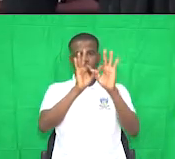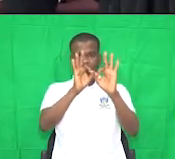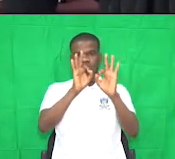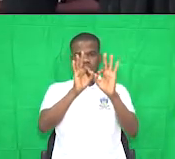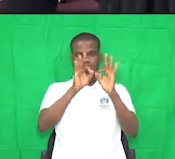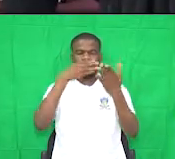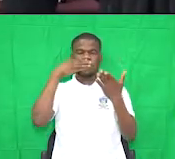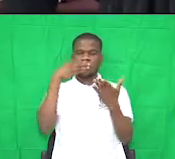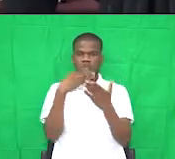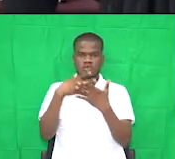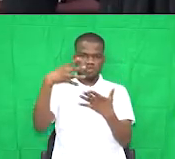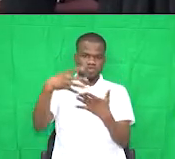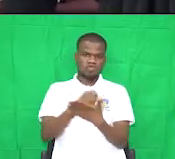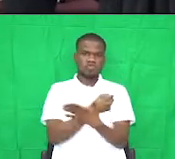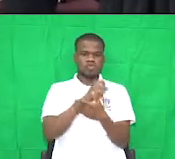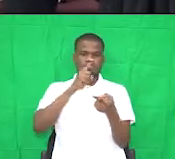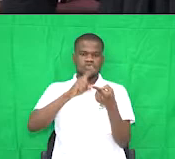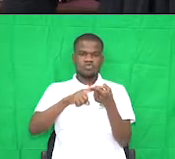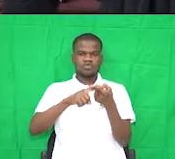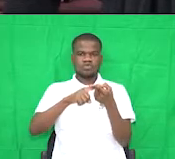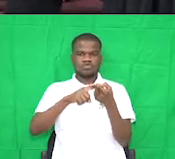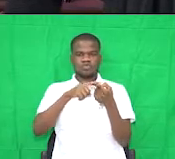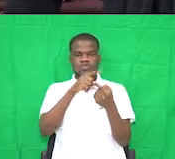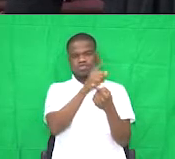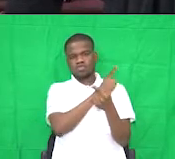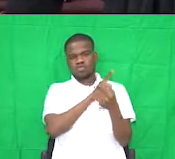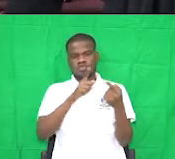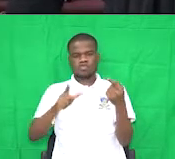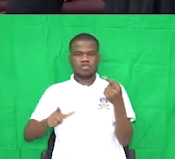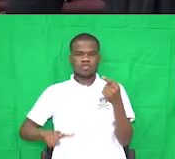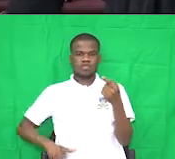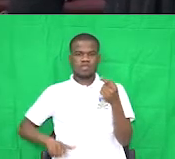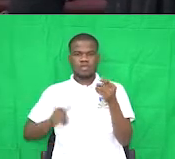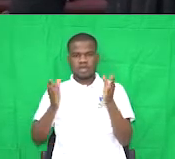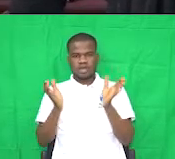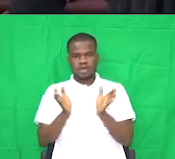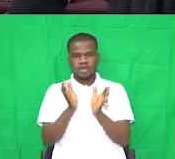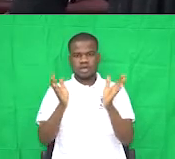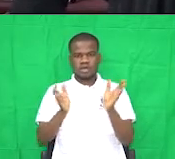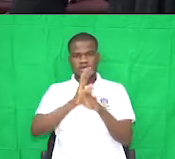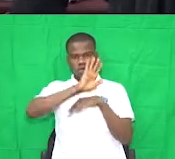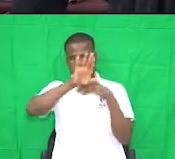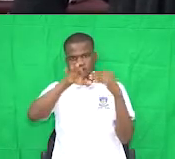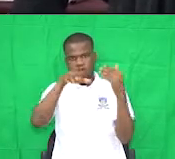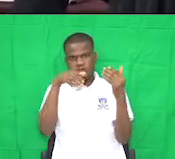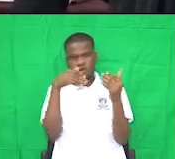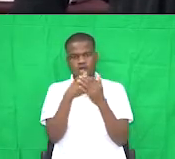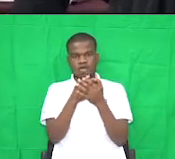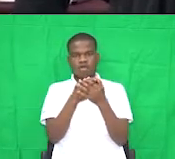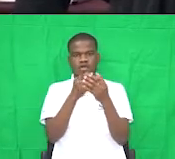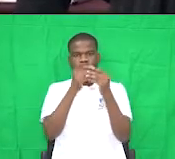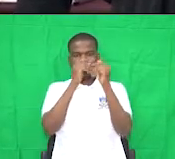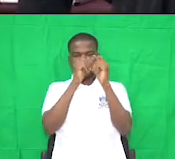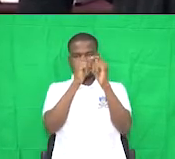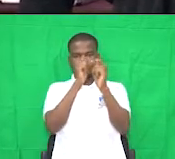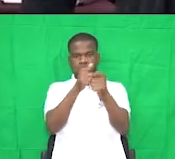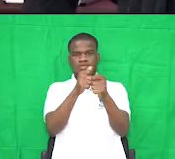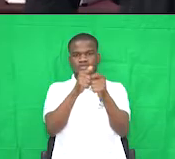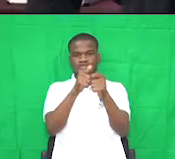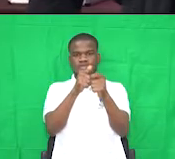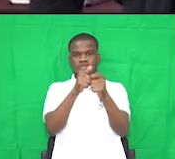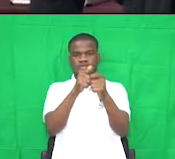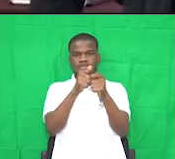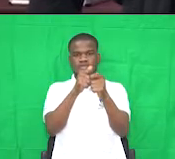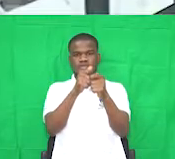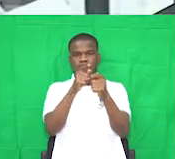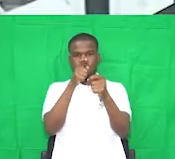gospel of the grace of God and to shepherd the flock and to exercise your gifts as probationers for the holy ministry.